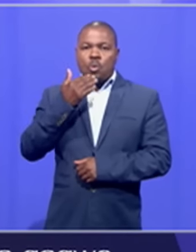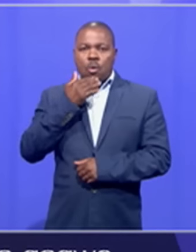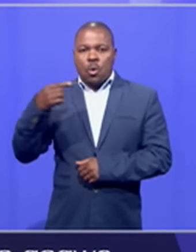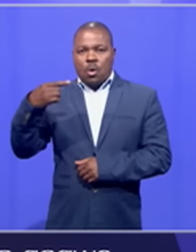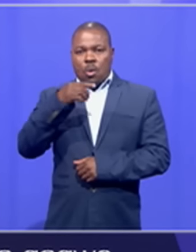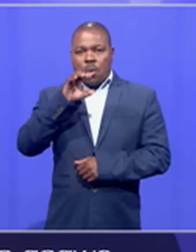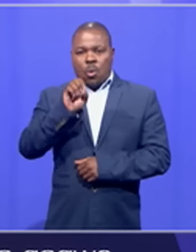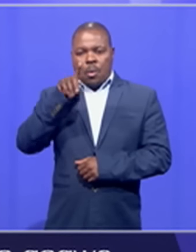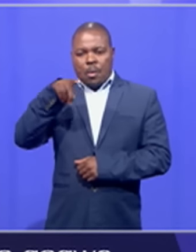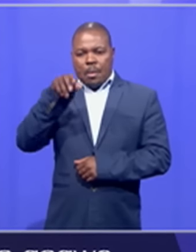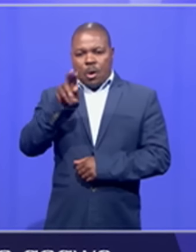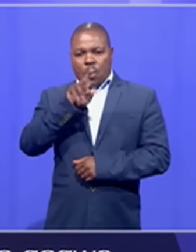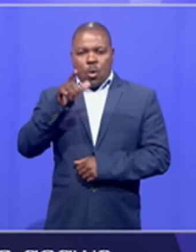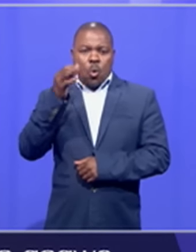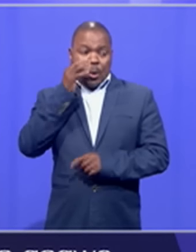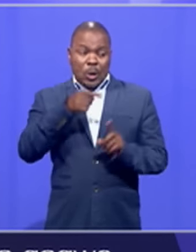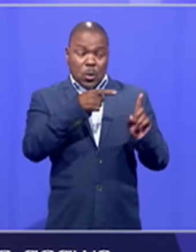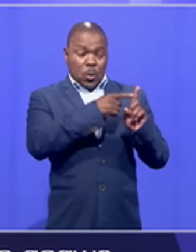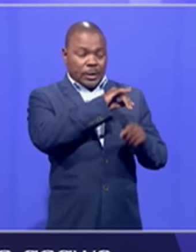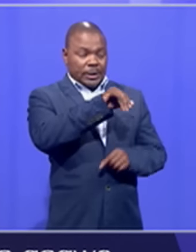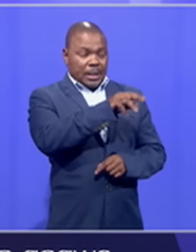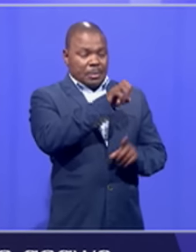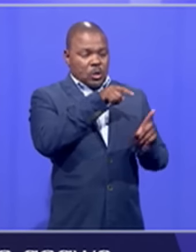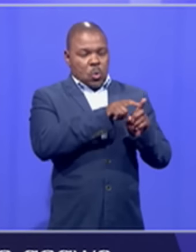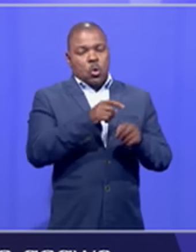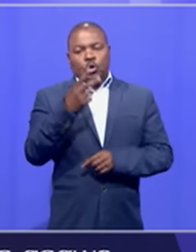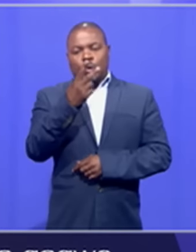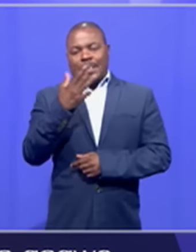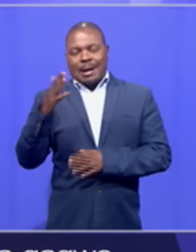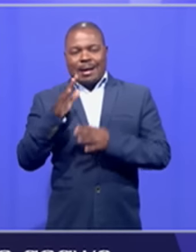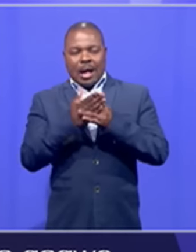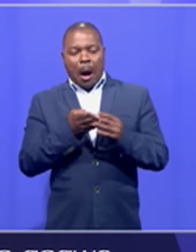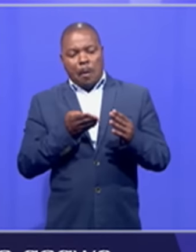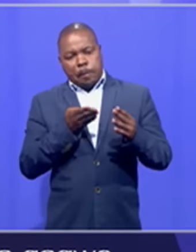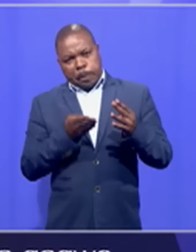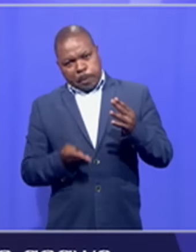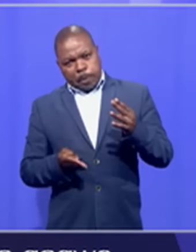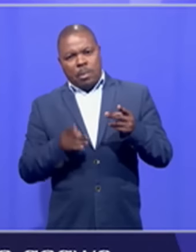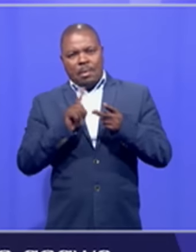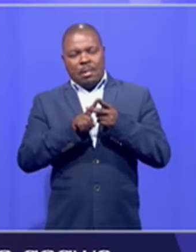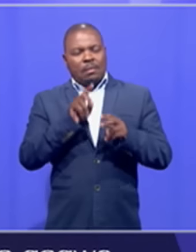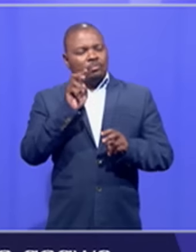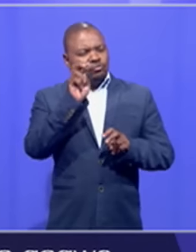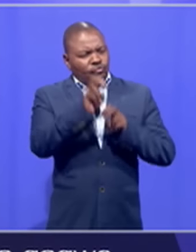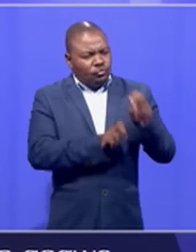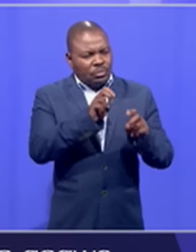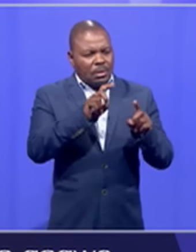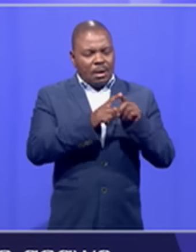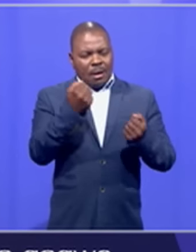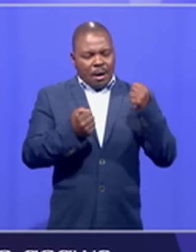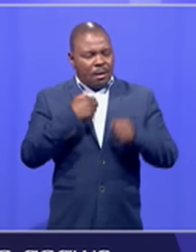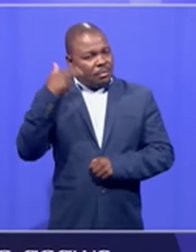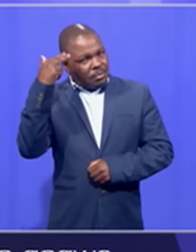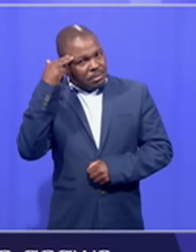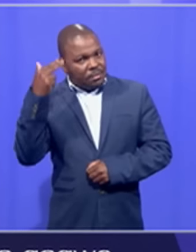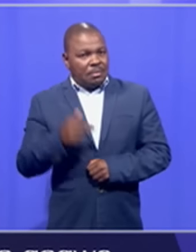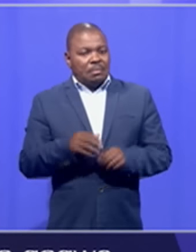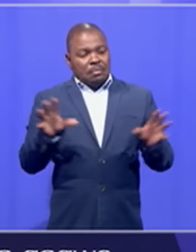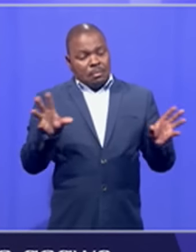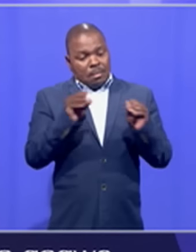Gopal o bolela gore Shannick o amega melatong ye 29 yeo e akaretšago go hula le go utswa difatanaga yeo e